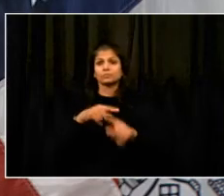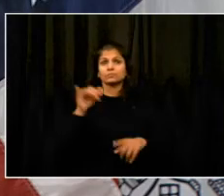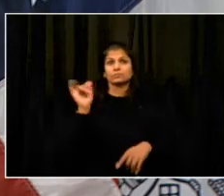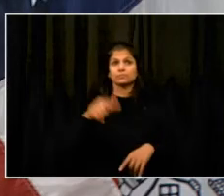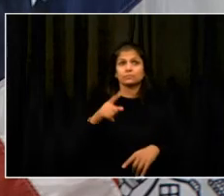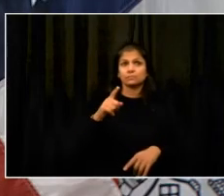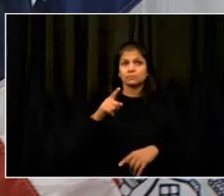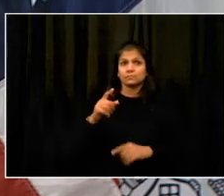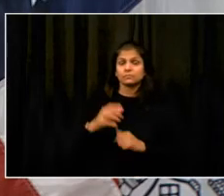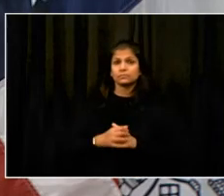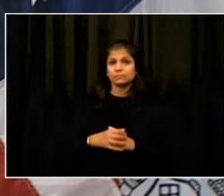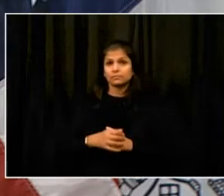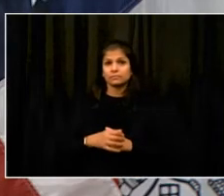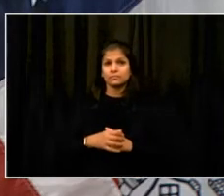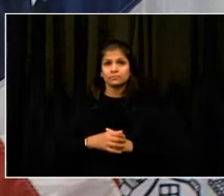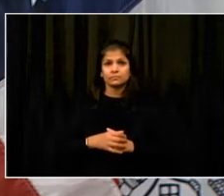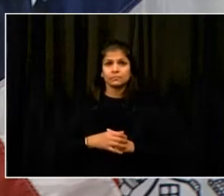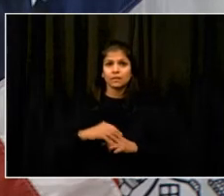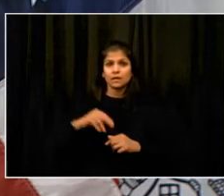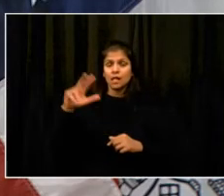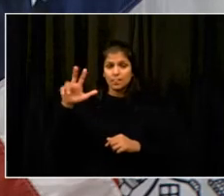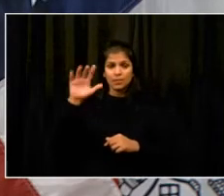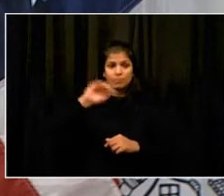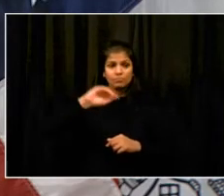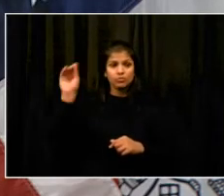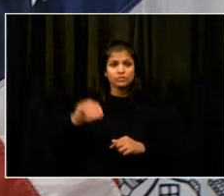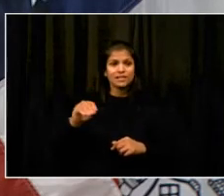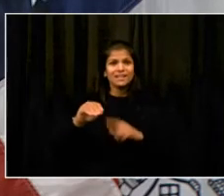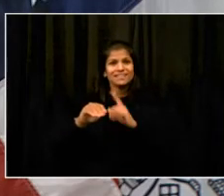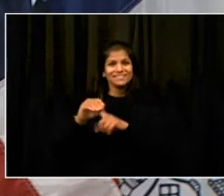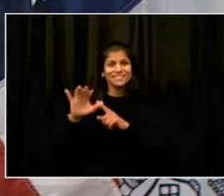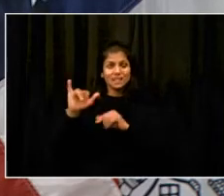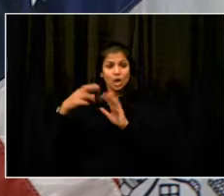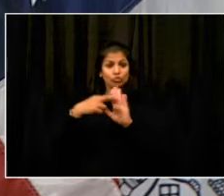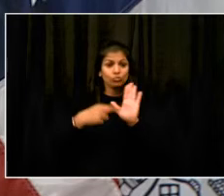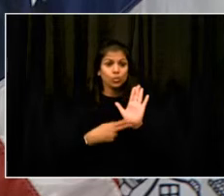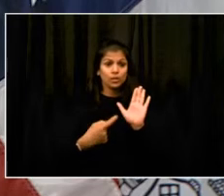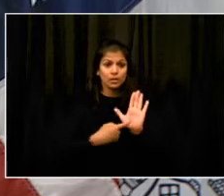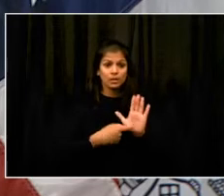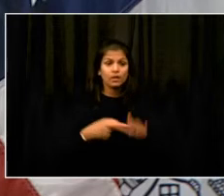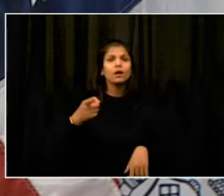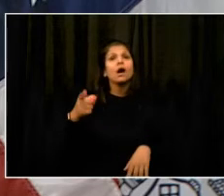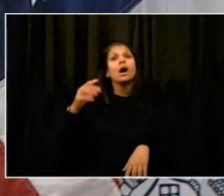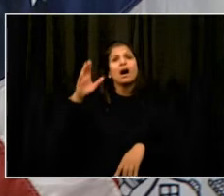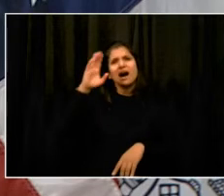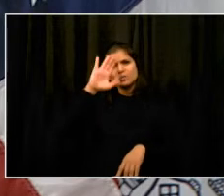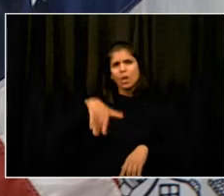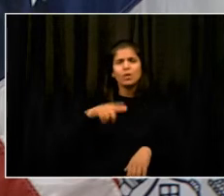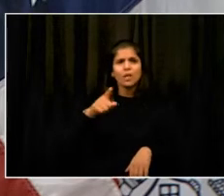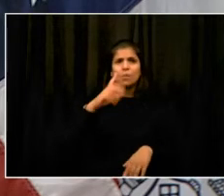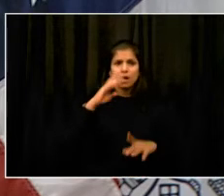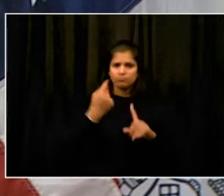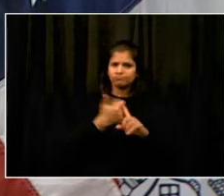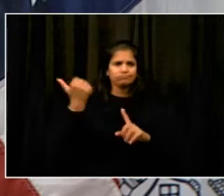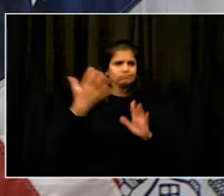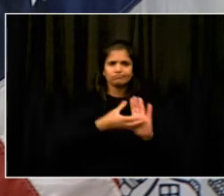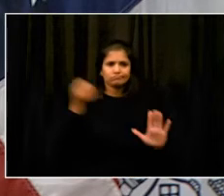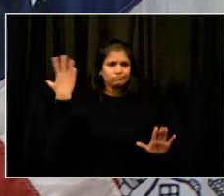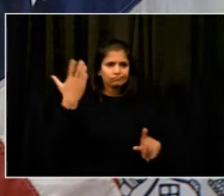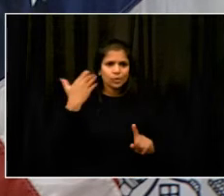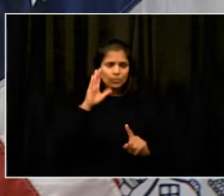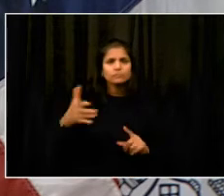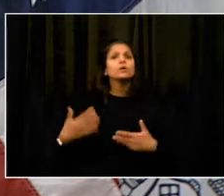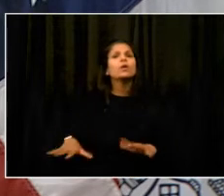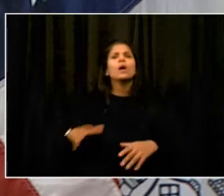criteria, the 3% criteria, which has been scrapped. Is there a tipping point in the community